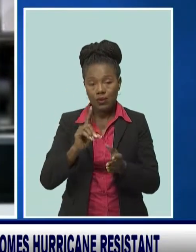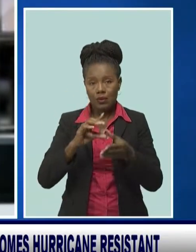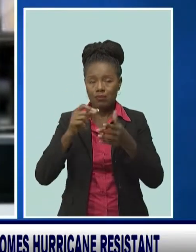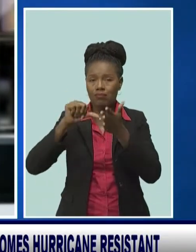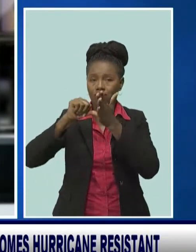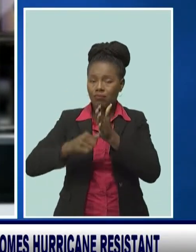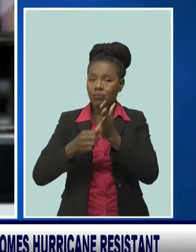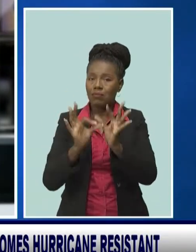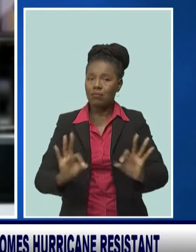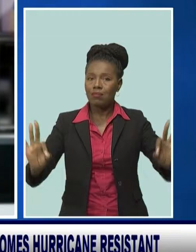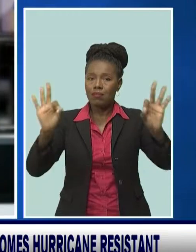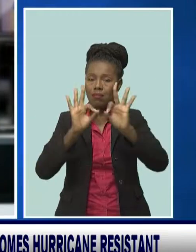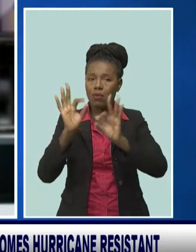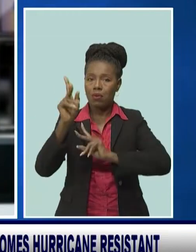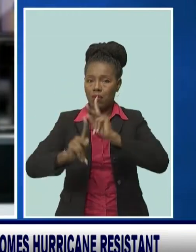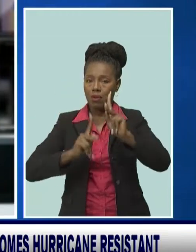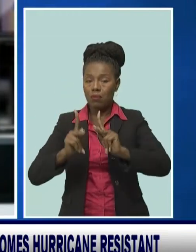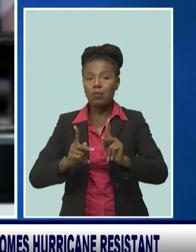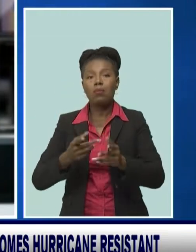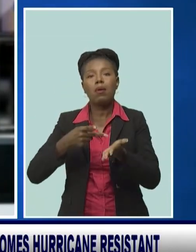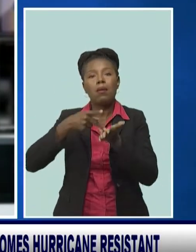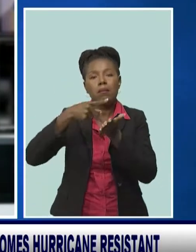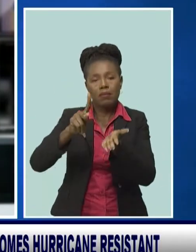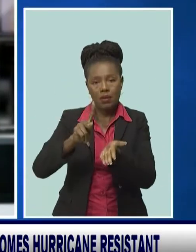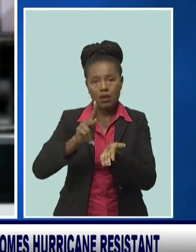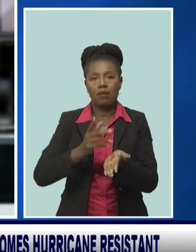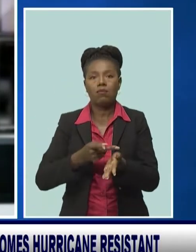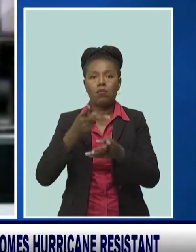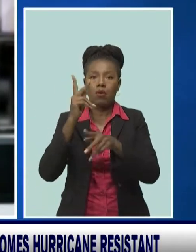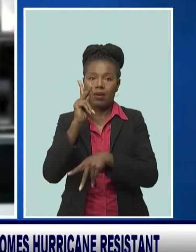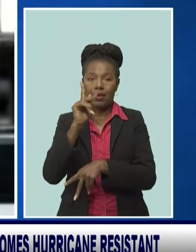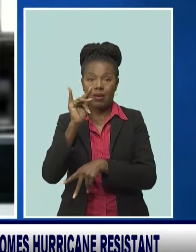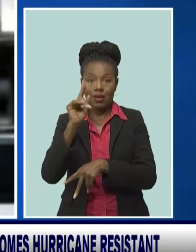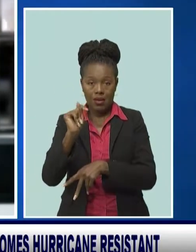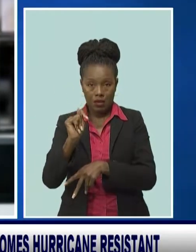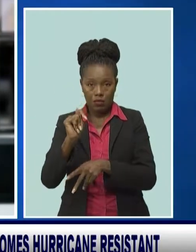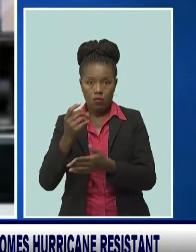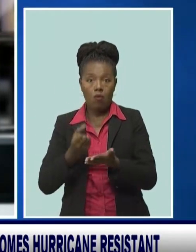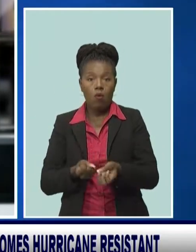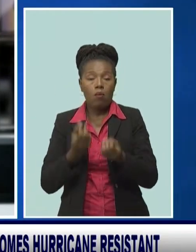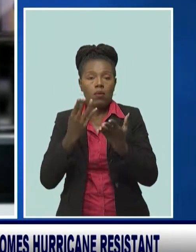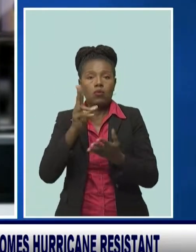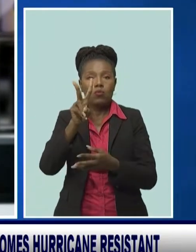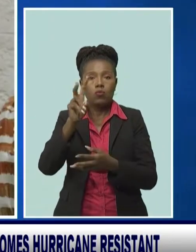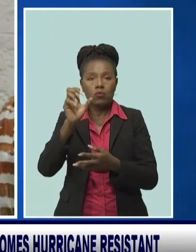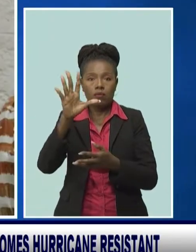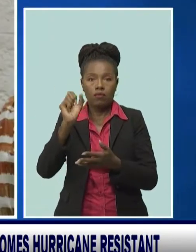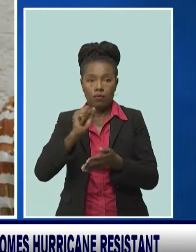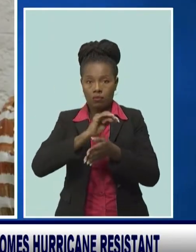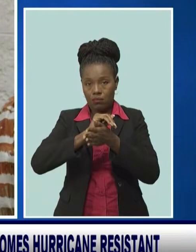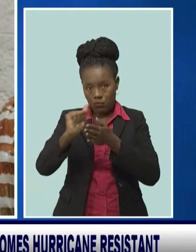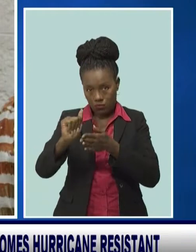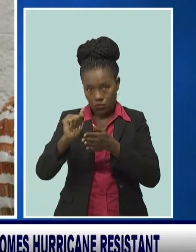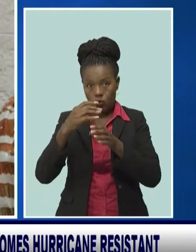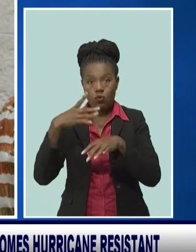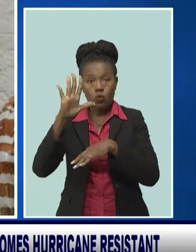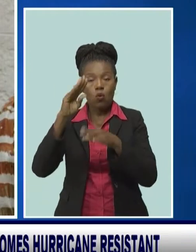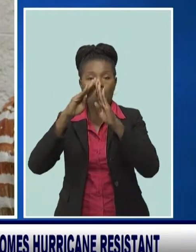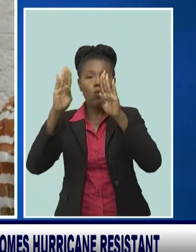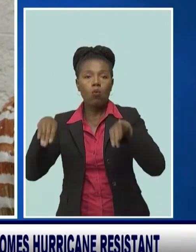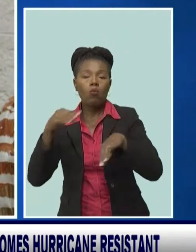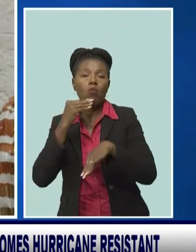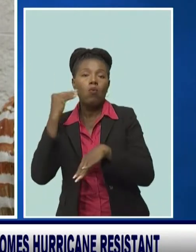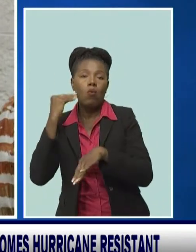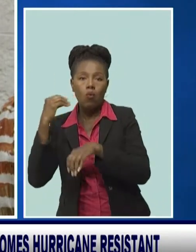of the average Barbadian purchasing a kit and securing their home. A kit will cost about $250. It's not inexpensive.